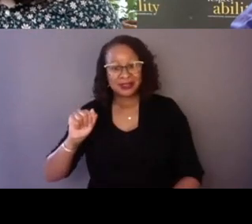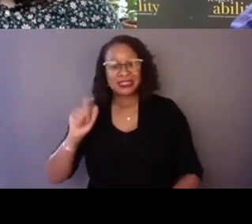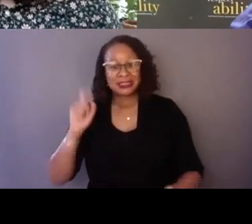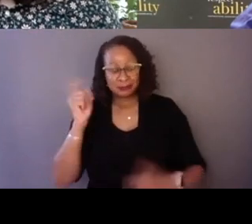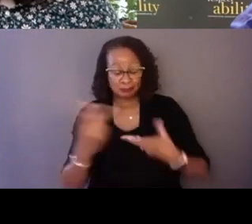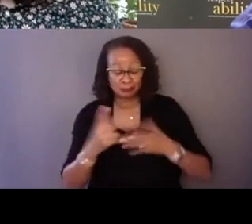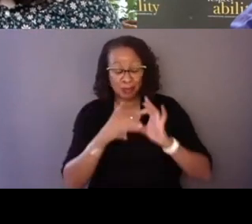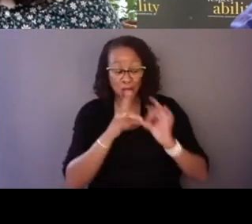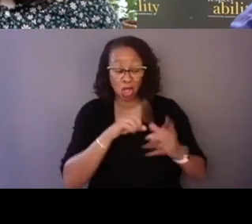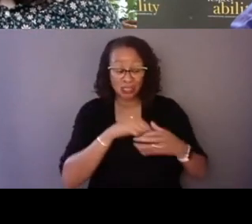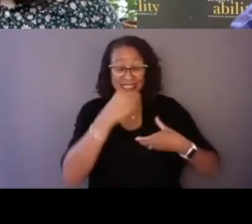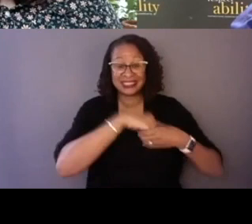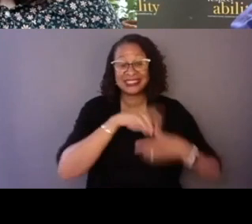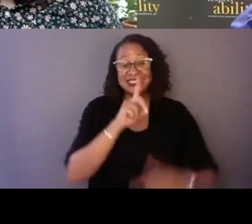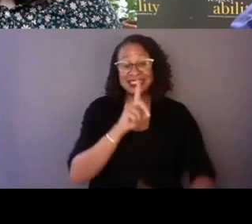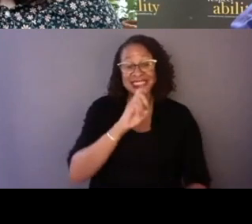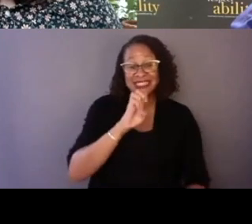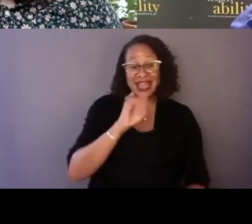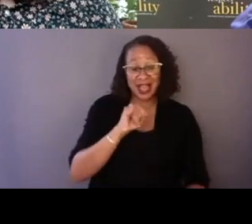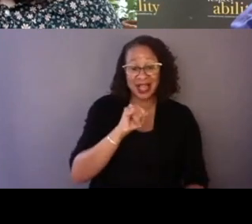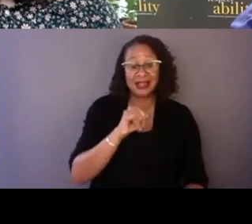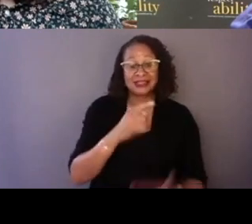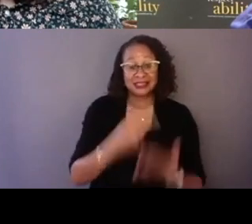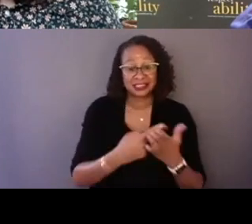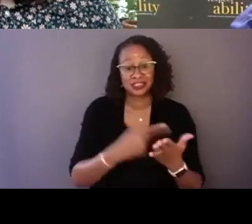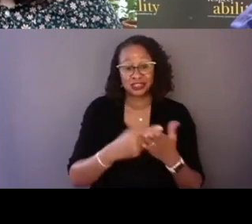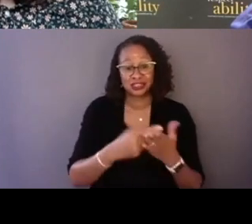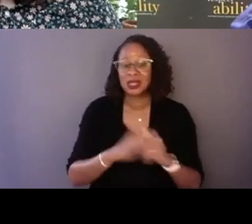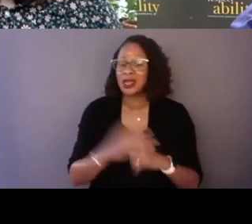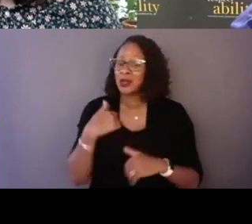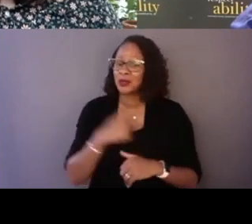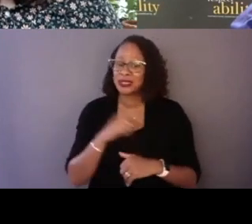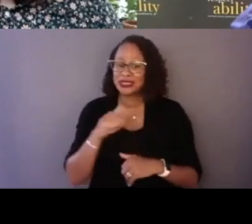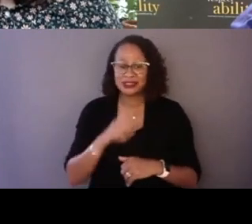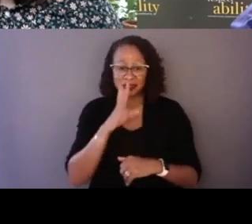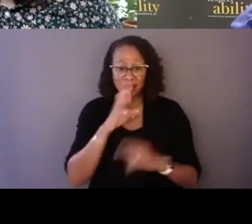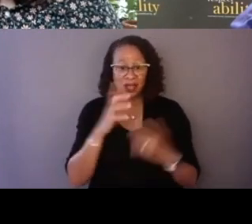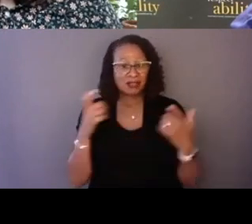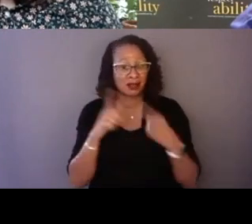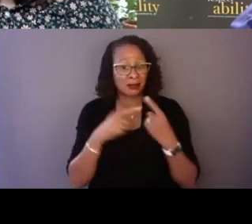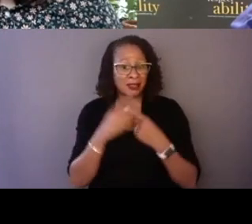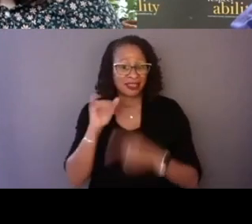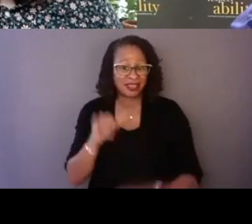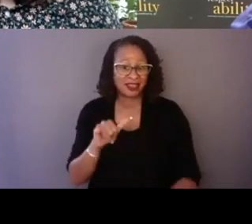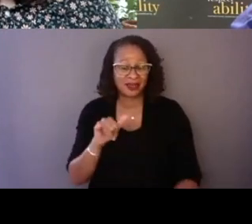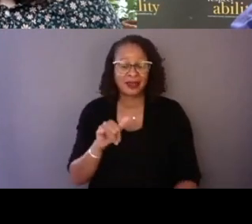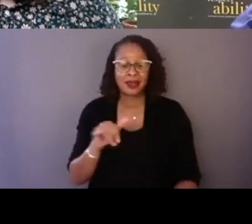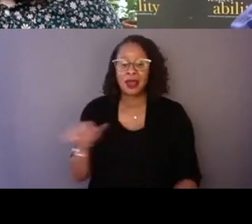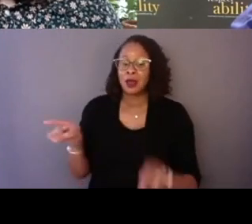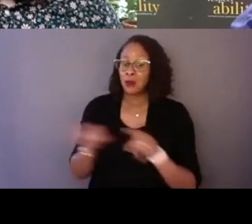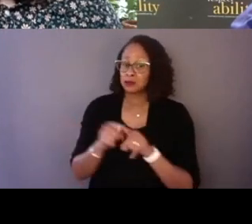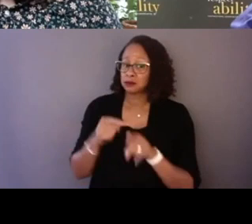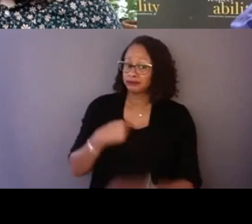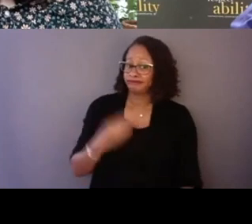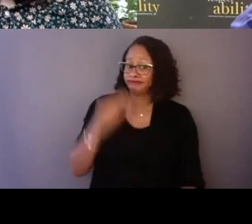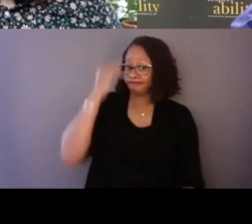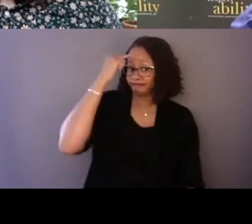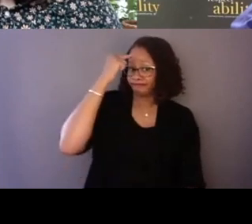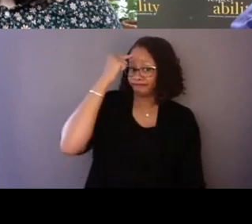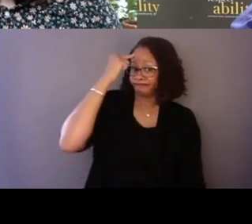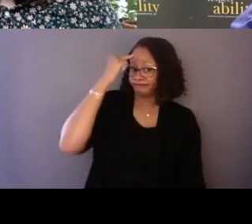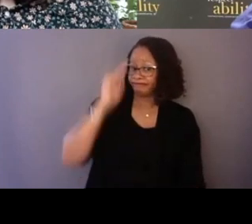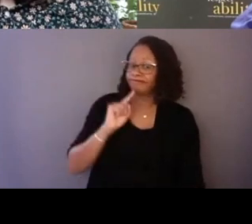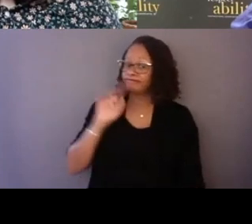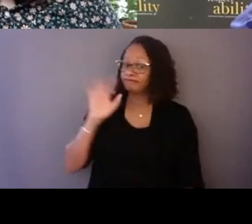diversity, equity, and inclusion. So we have to talk a lot about that. And I also think that it's